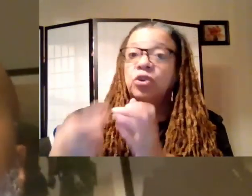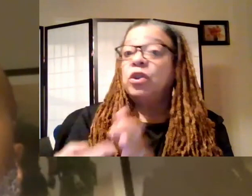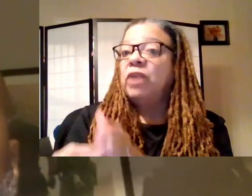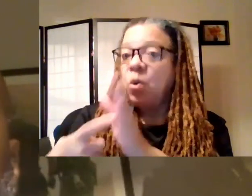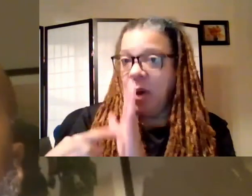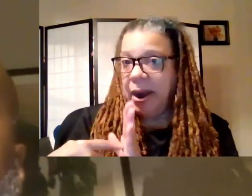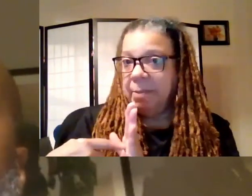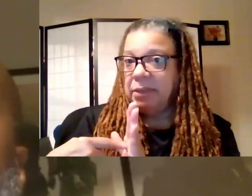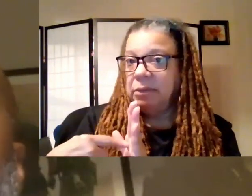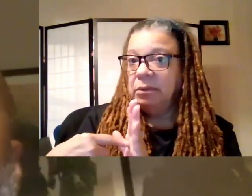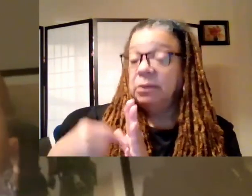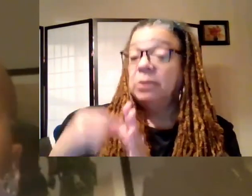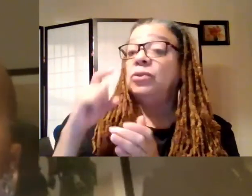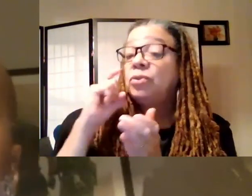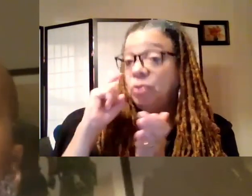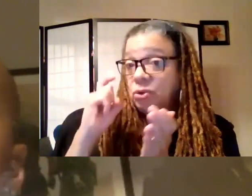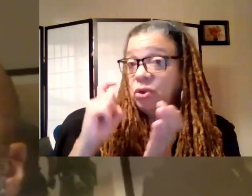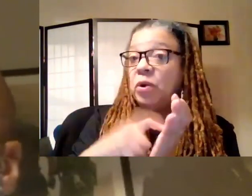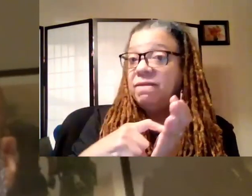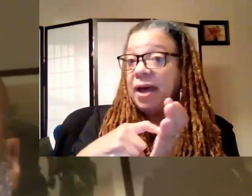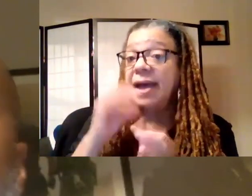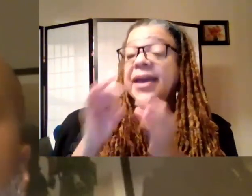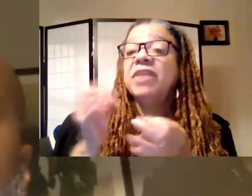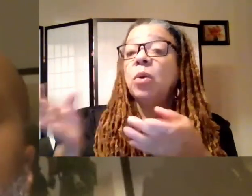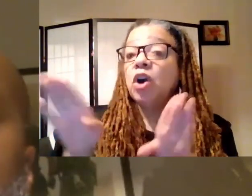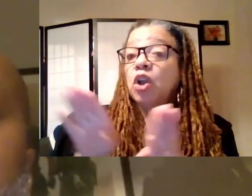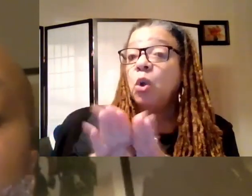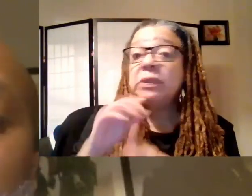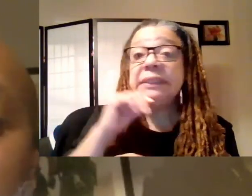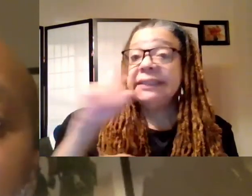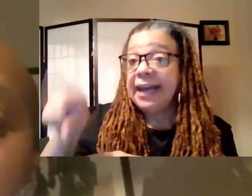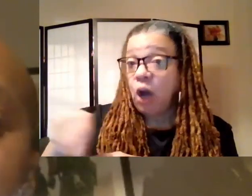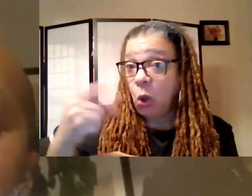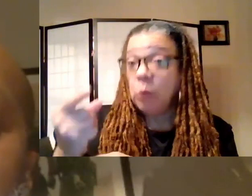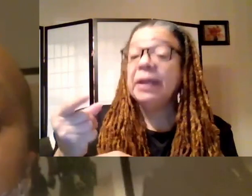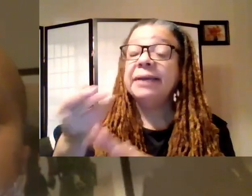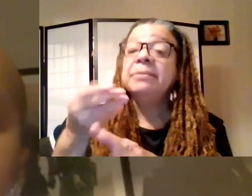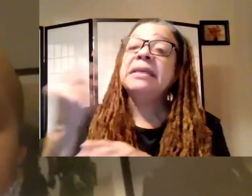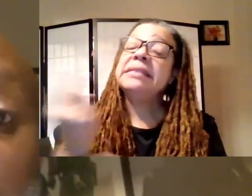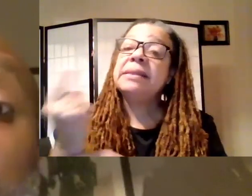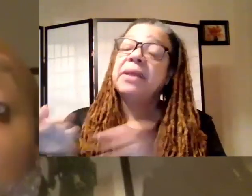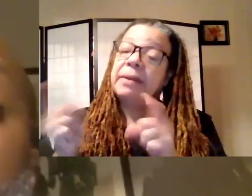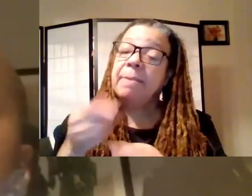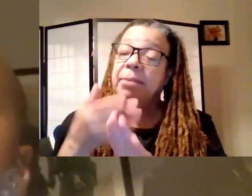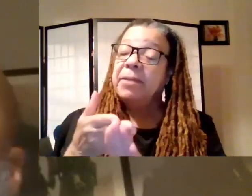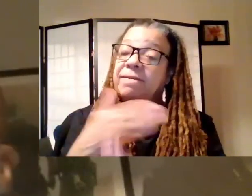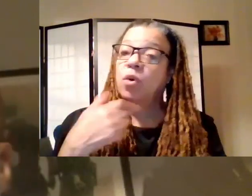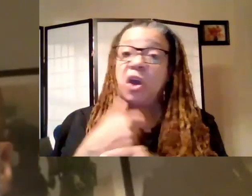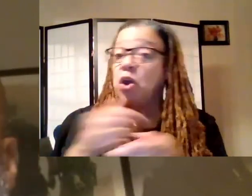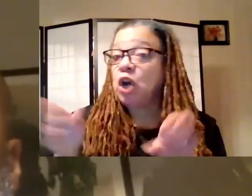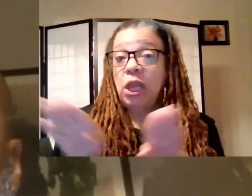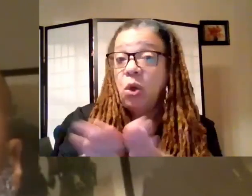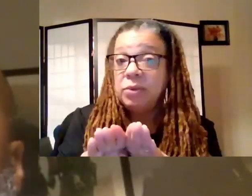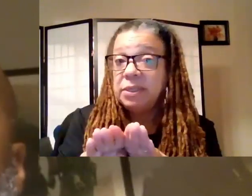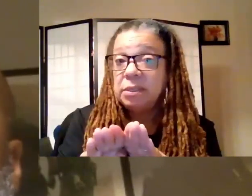to notify a possible closure is not just a perfunctory thing to say we're going to close. It's really